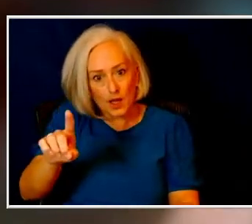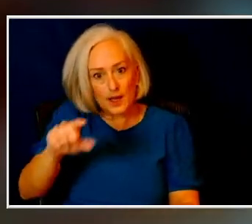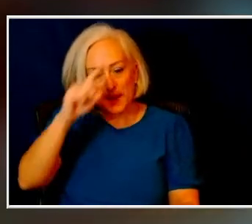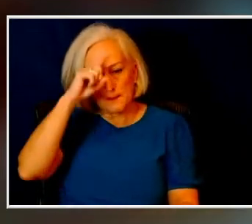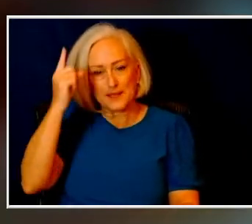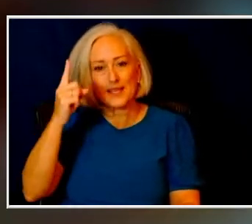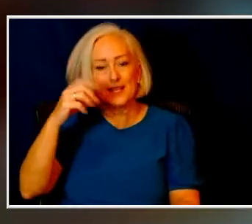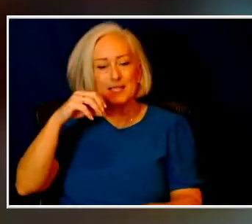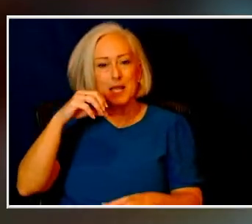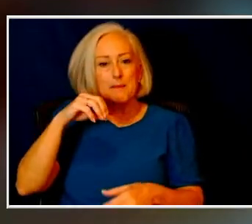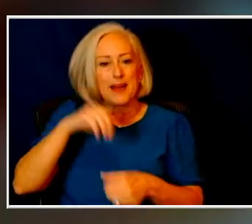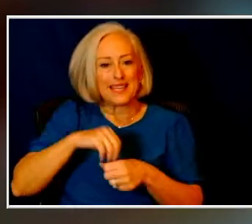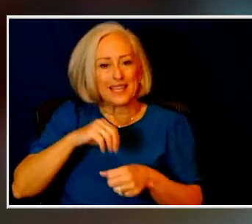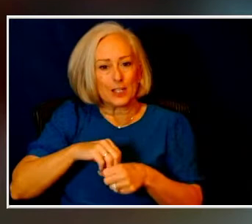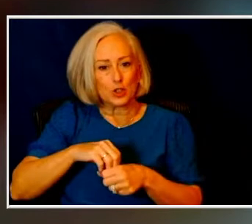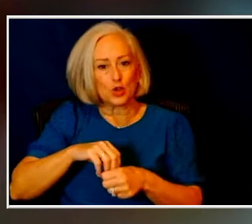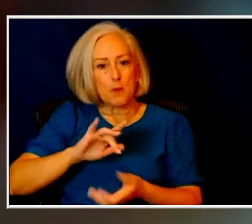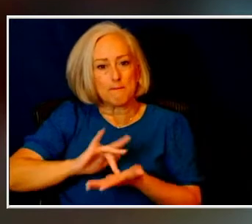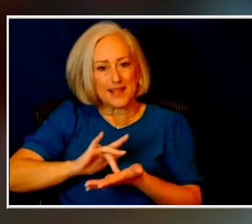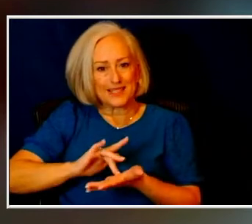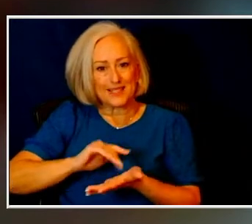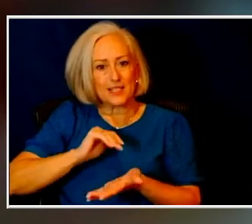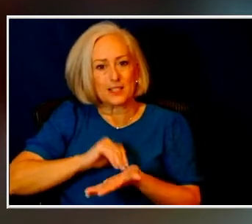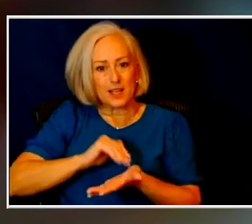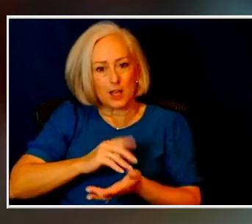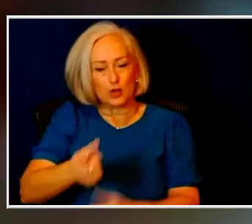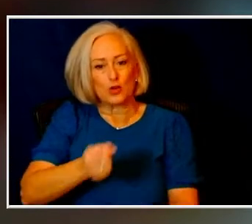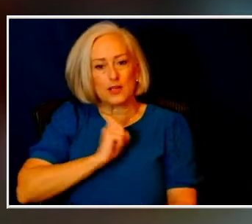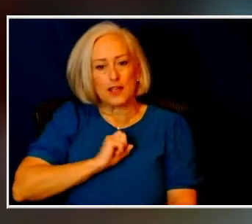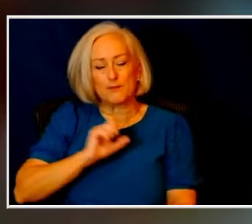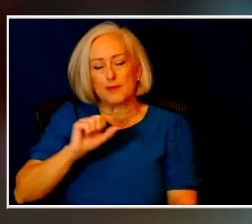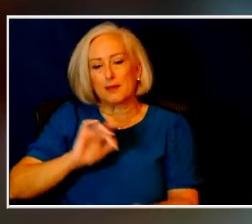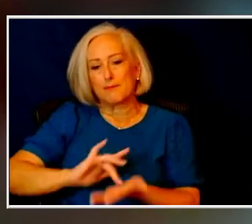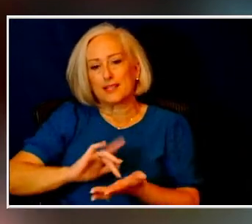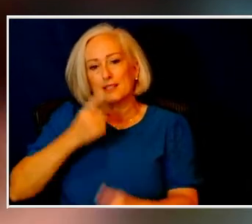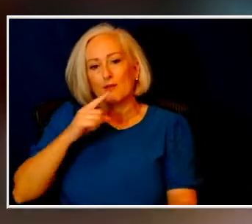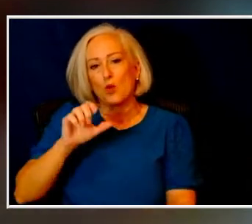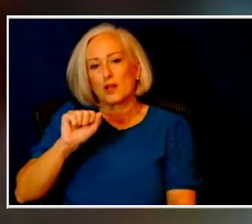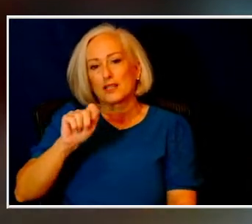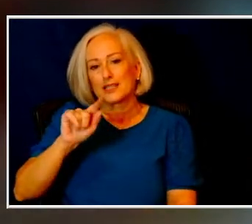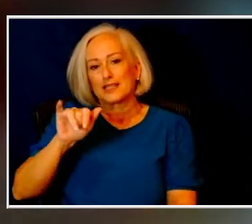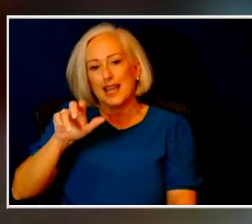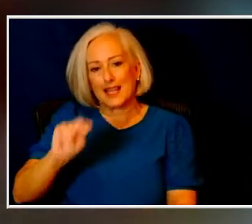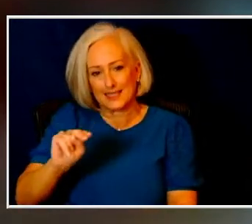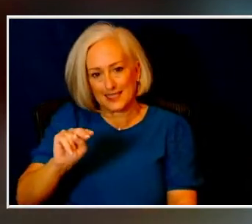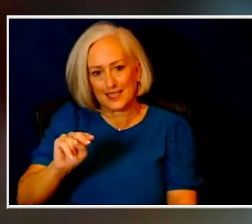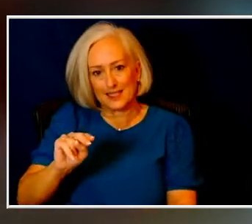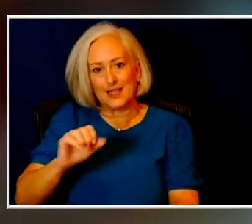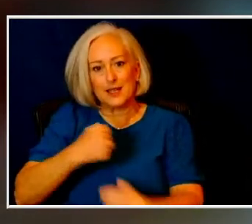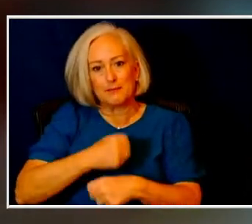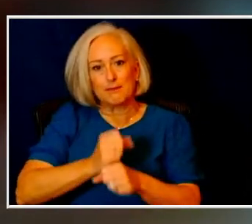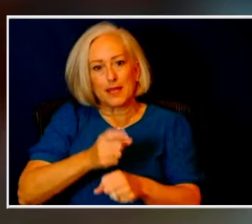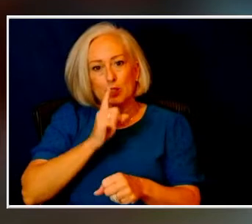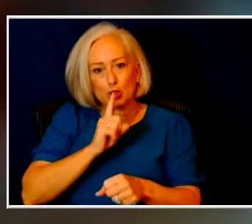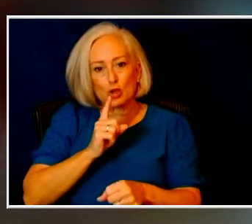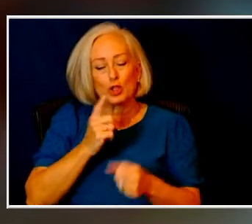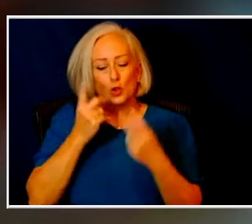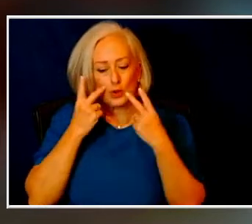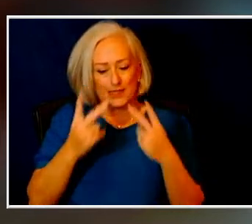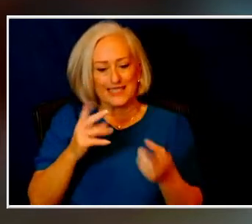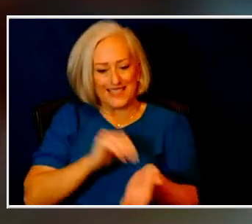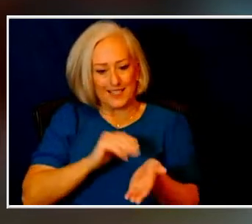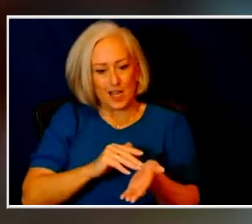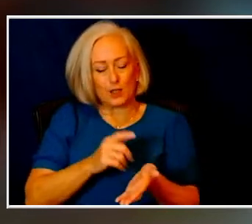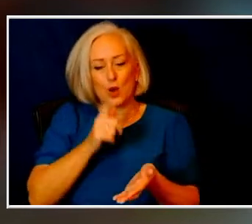internal medicine put me on statins because of my liver. So get somebody that will do the whole picture, and